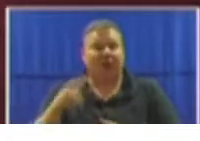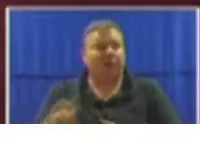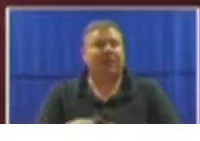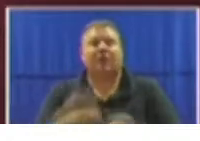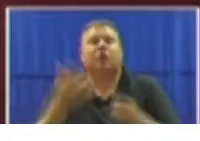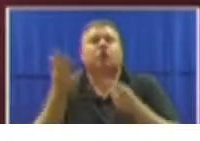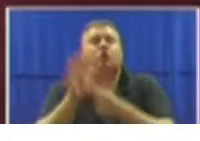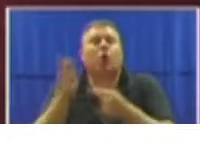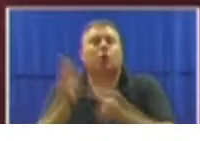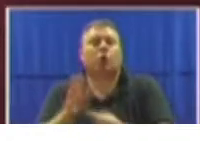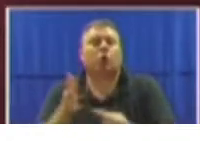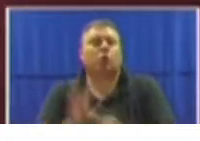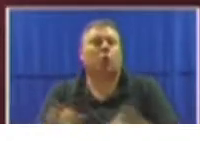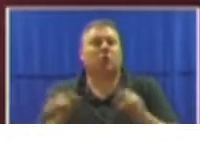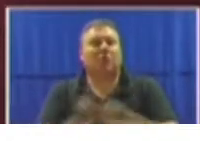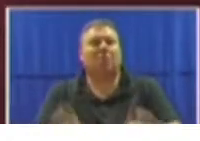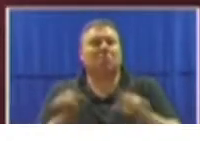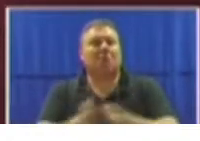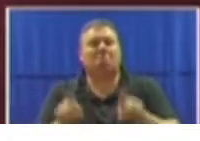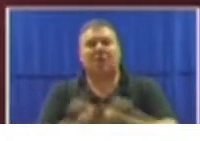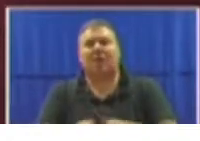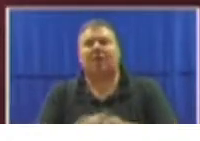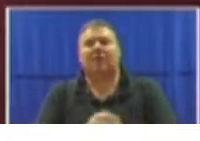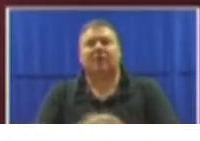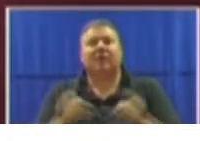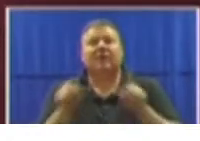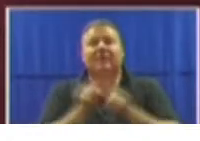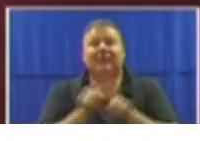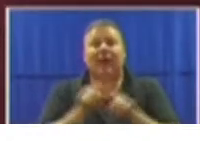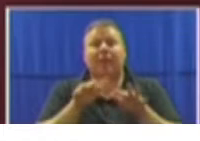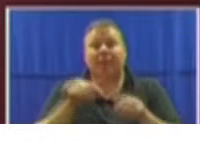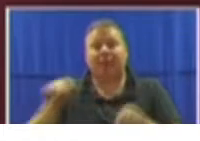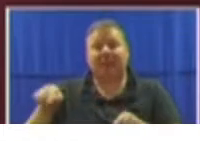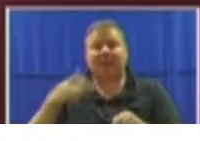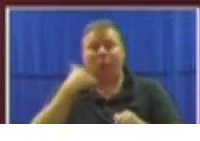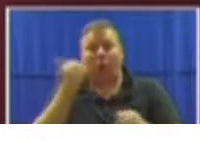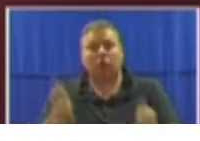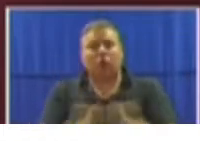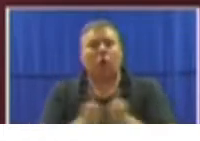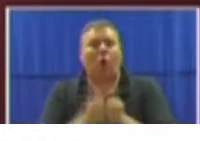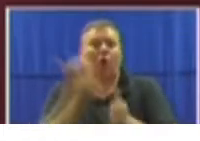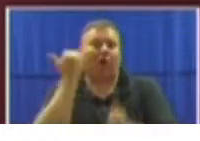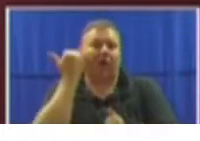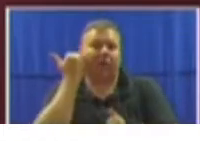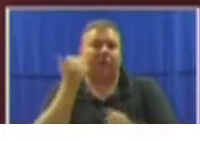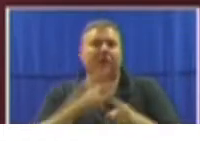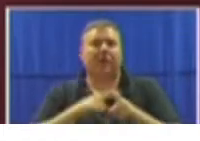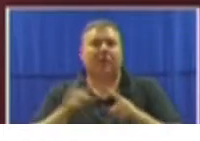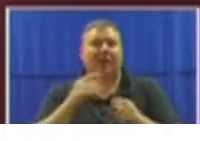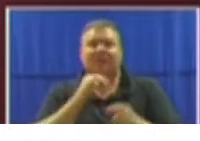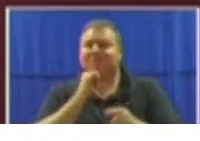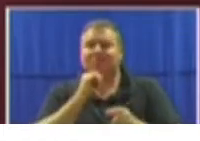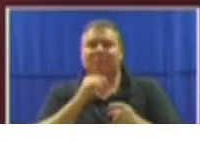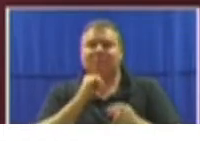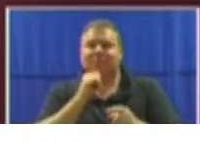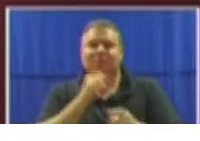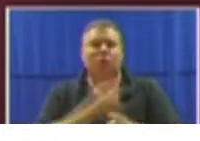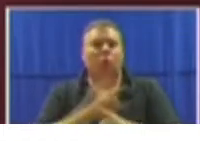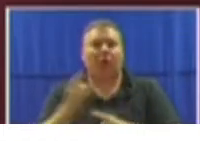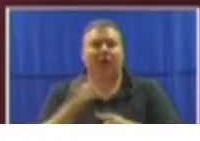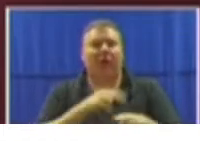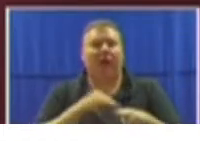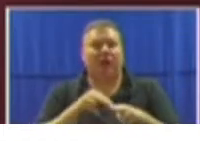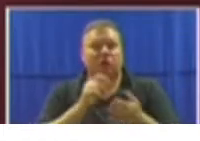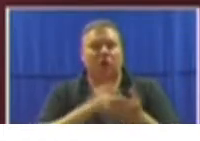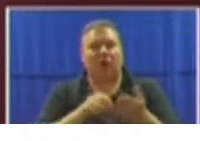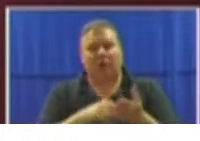them. These are the same people who want to co-govern when they didn't win the national elections. These are the